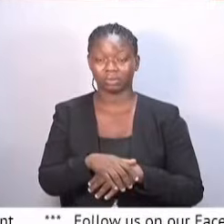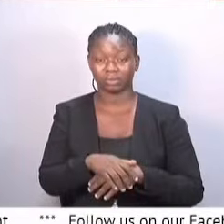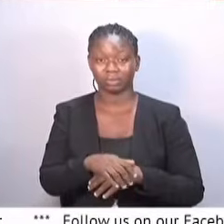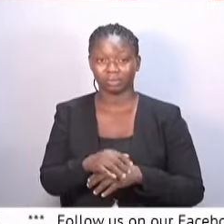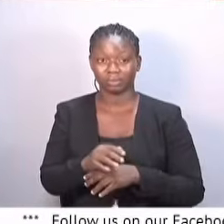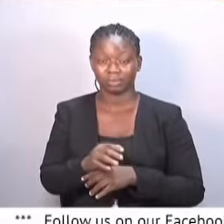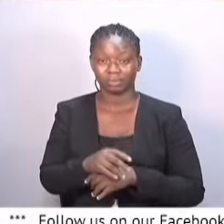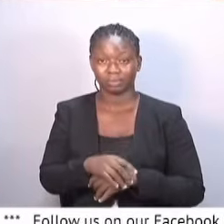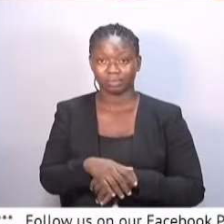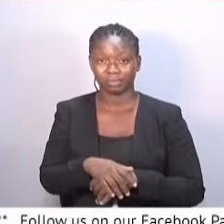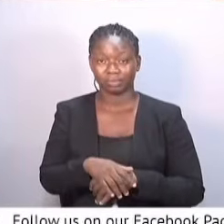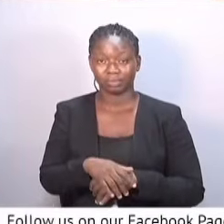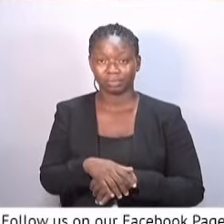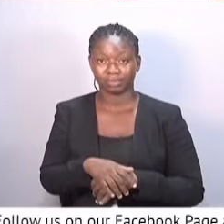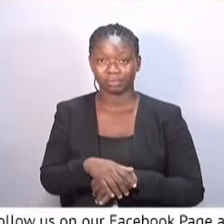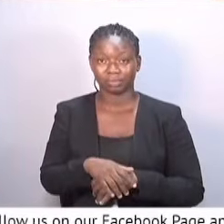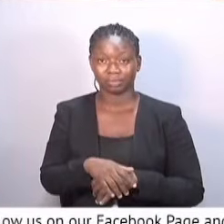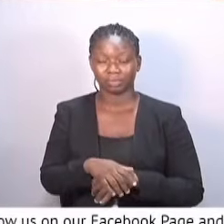your